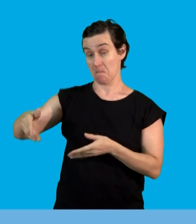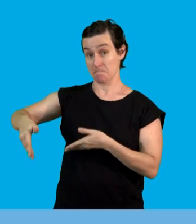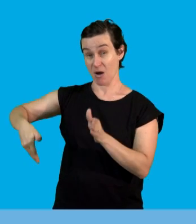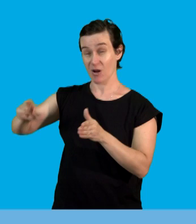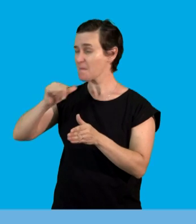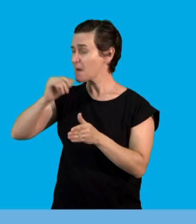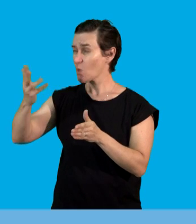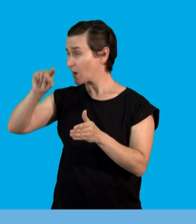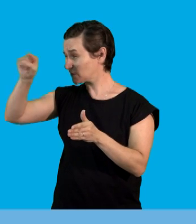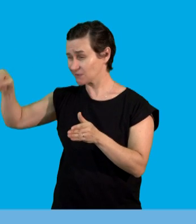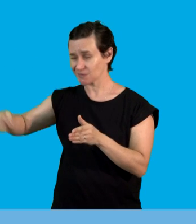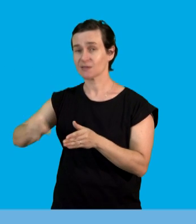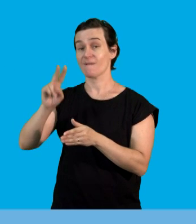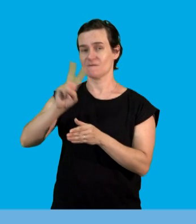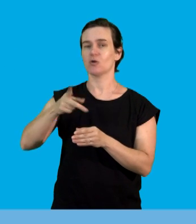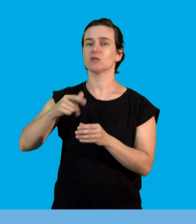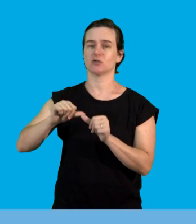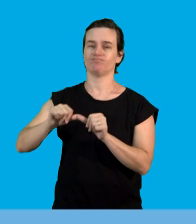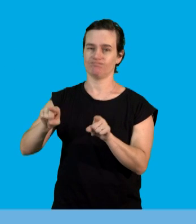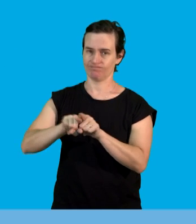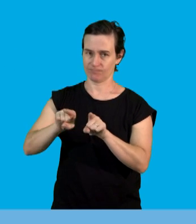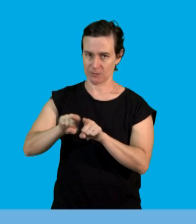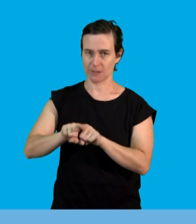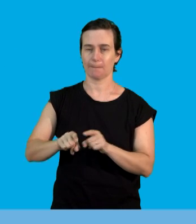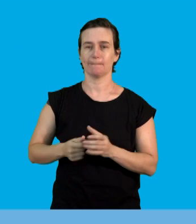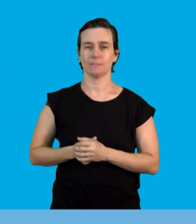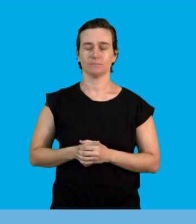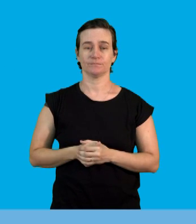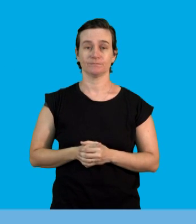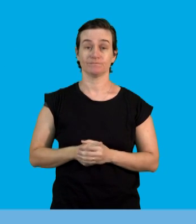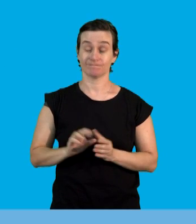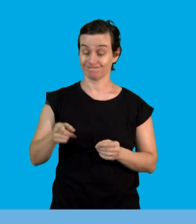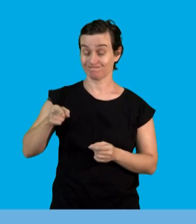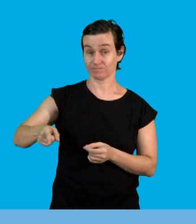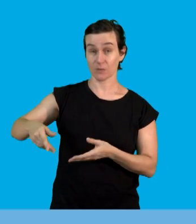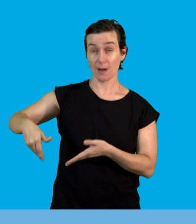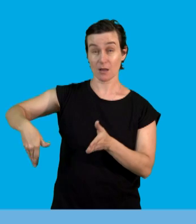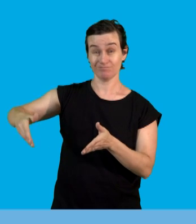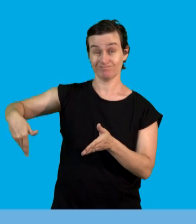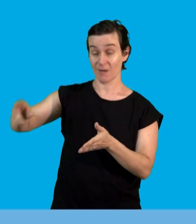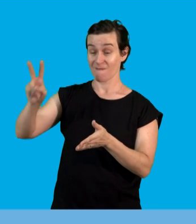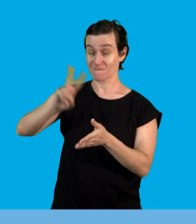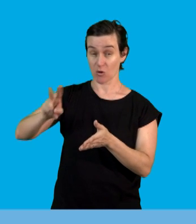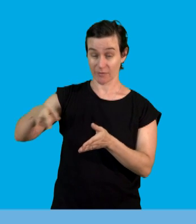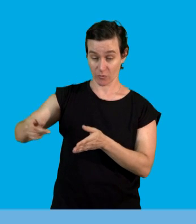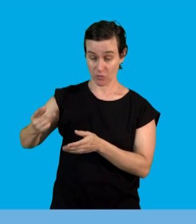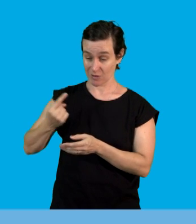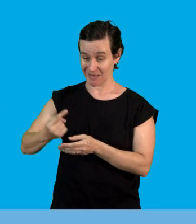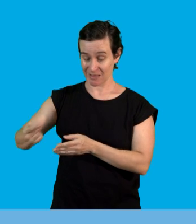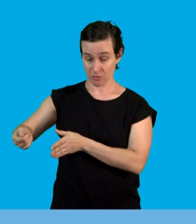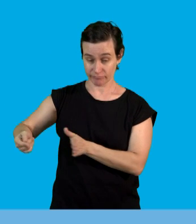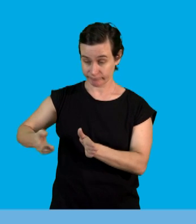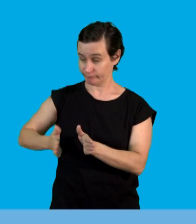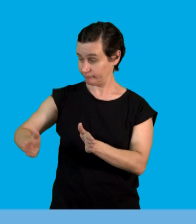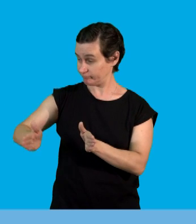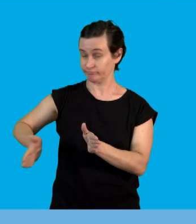The current strength is the same throughout this series circuit. However, in parallel, the voltage across each parallel branch is going